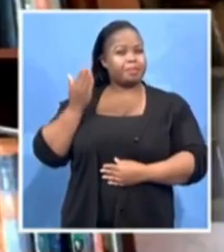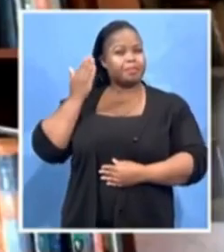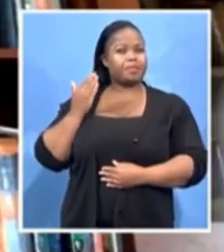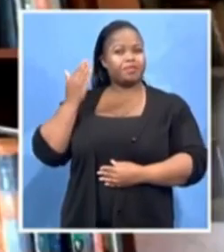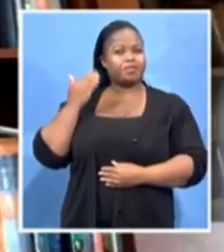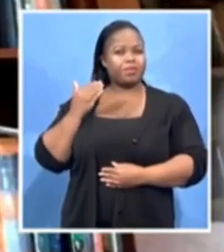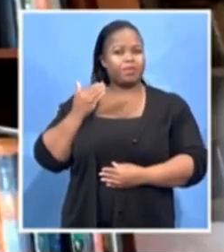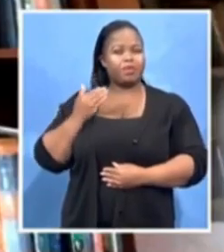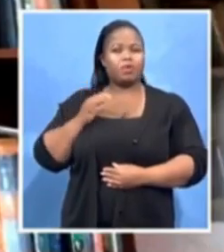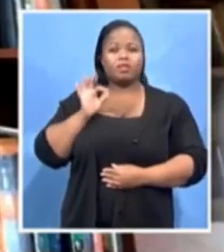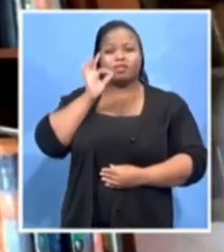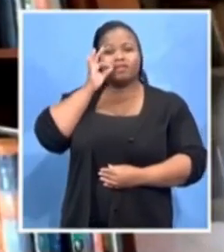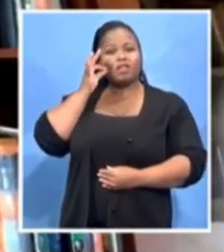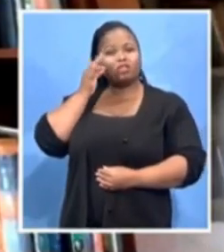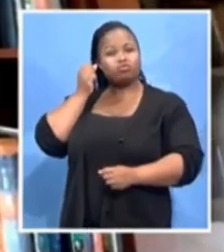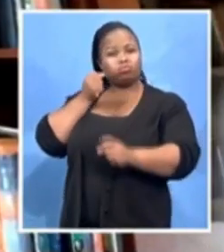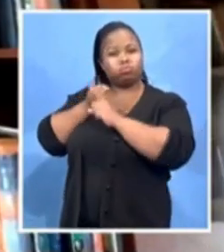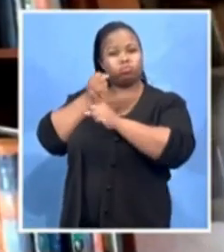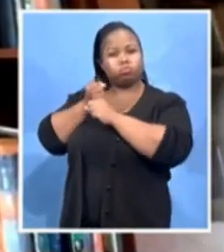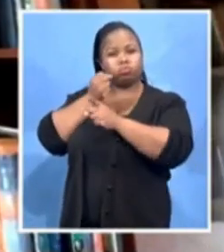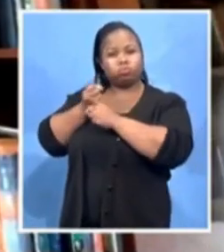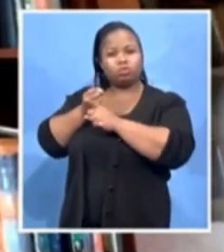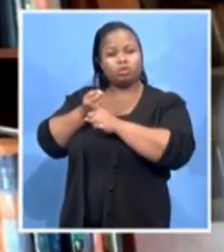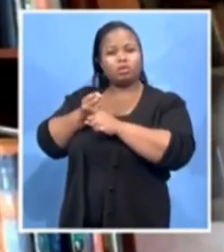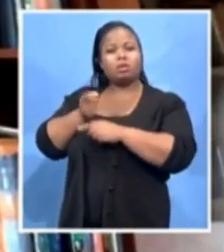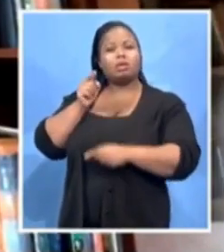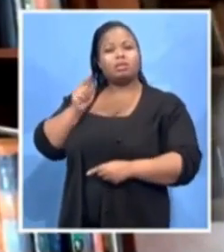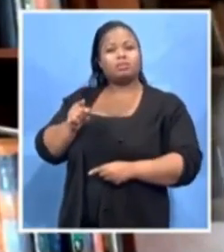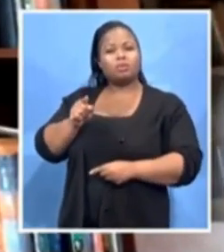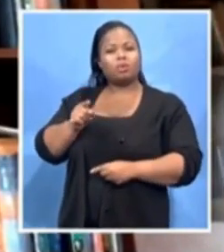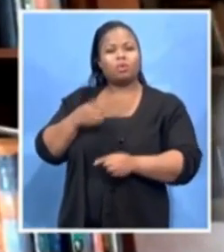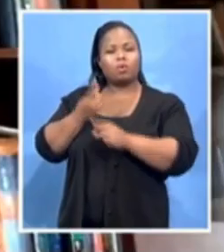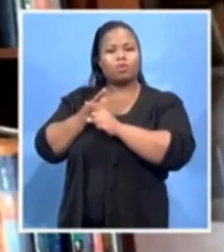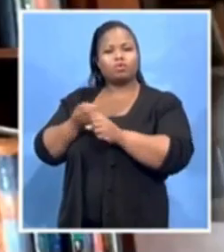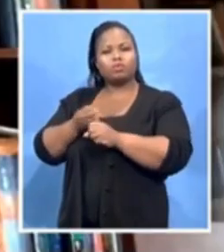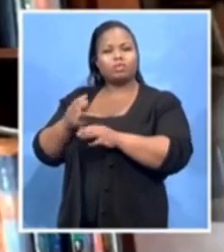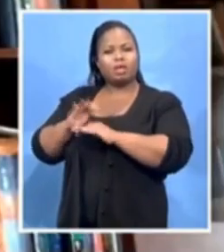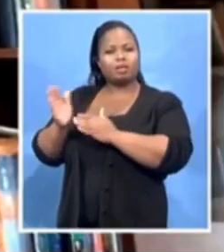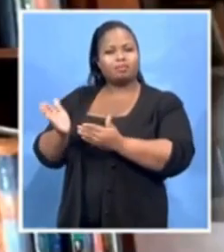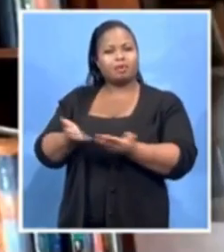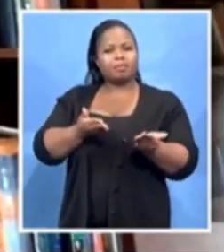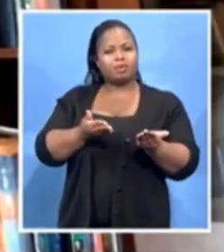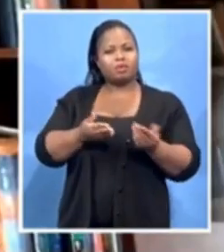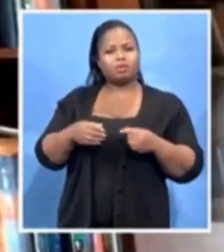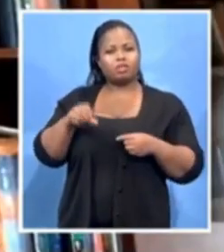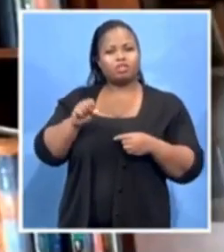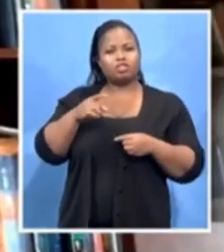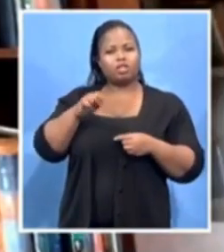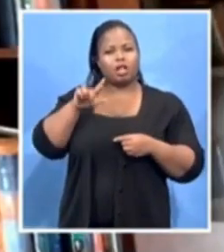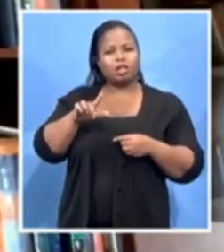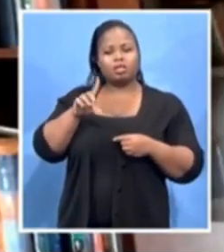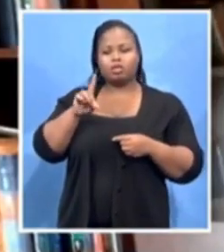Republic was also being introduced with the return of Charles de Gaulle into power. And at that time,